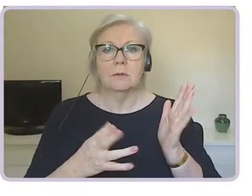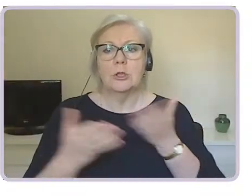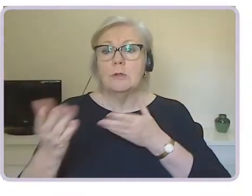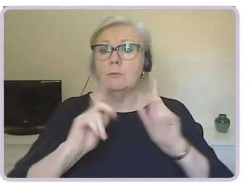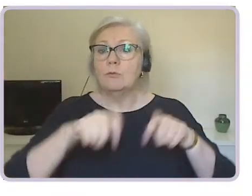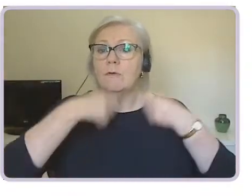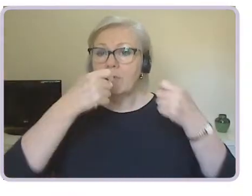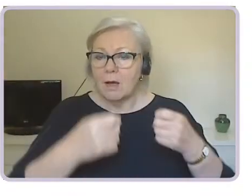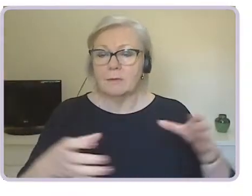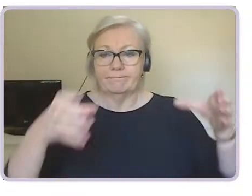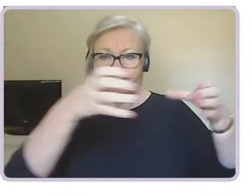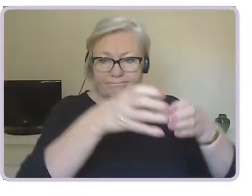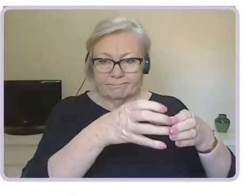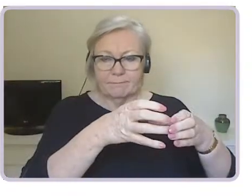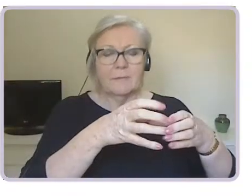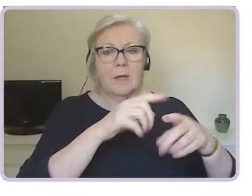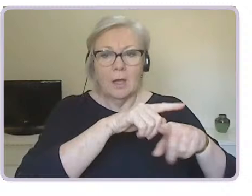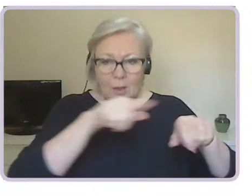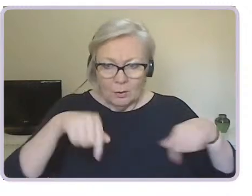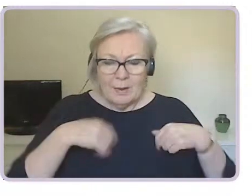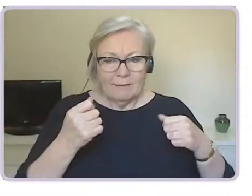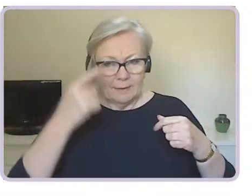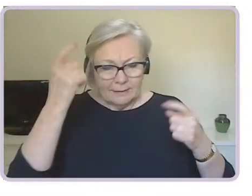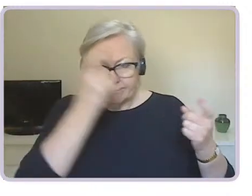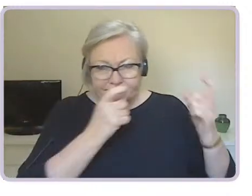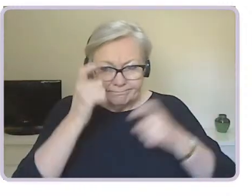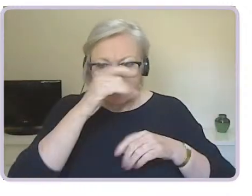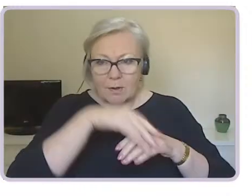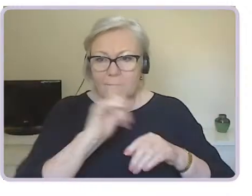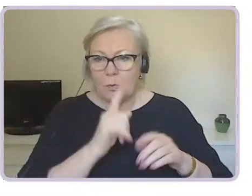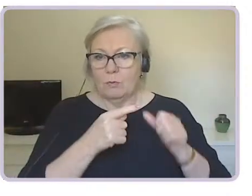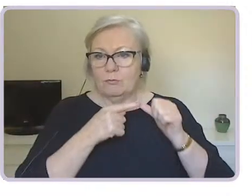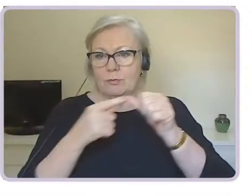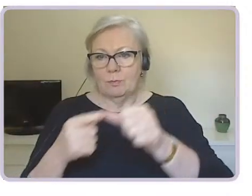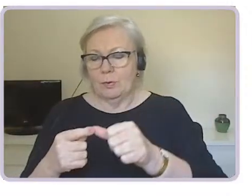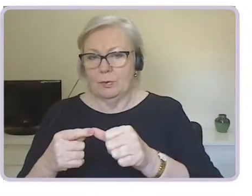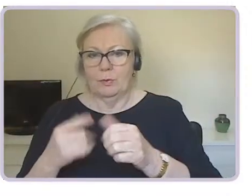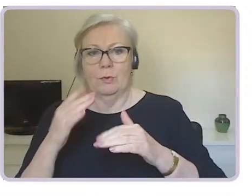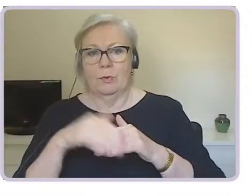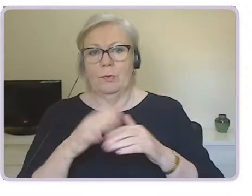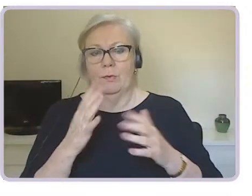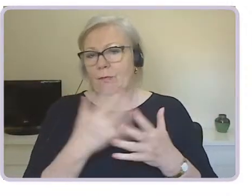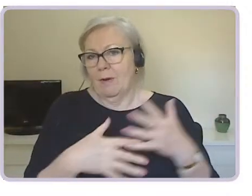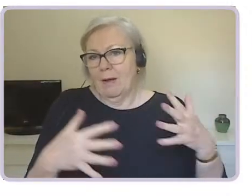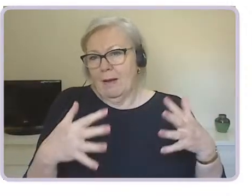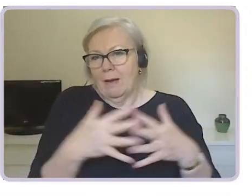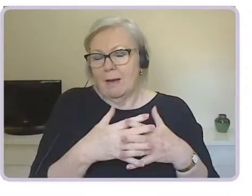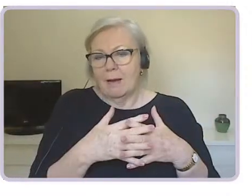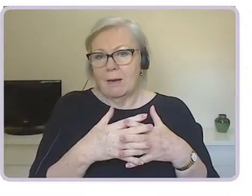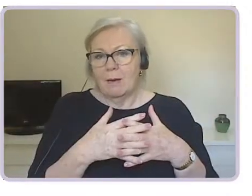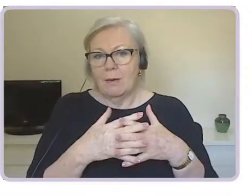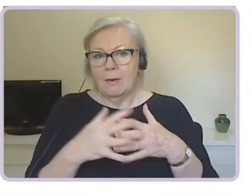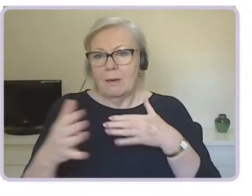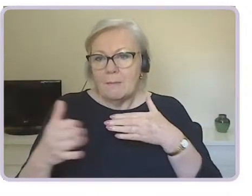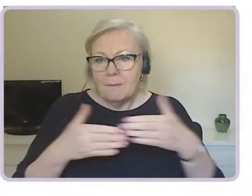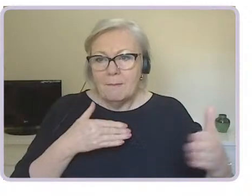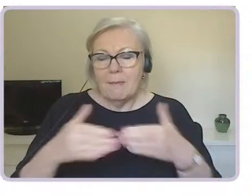with a response to how we might manage the